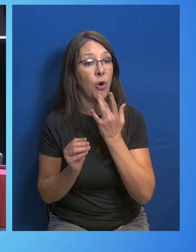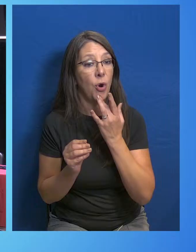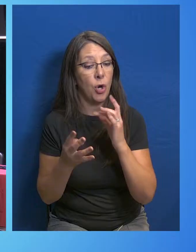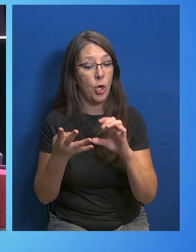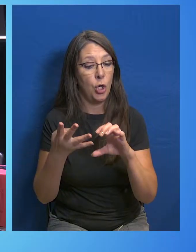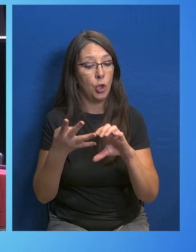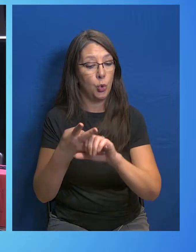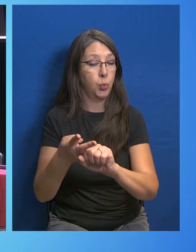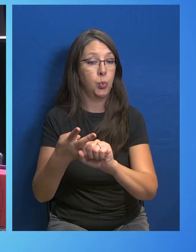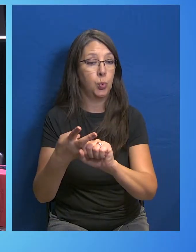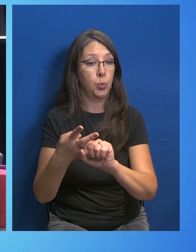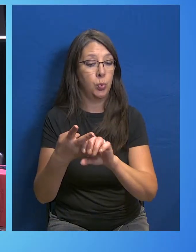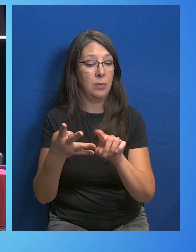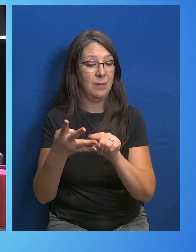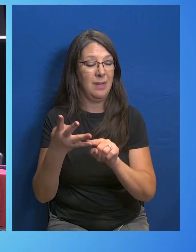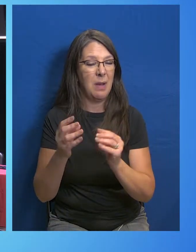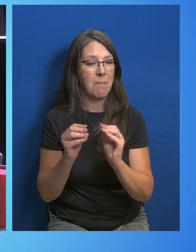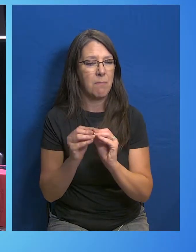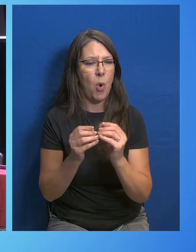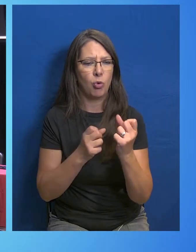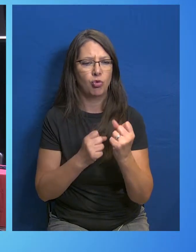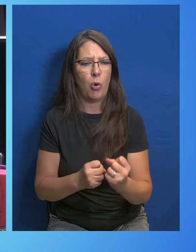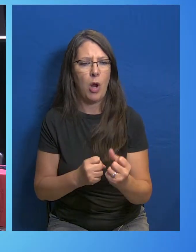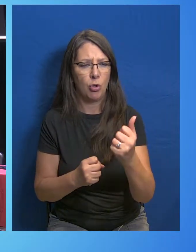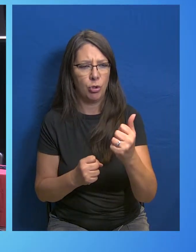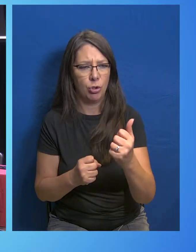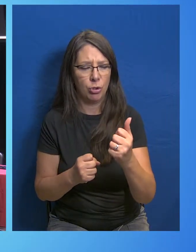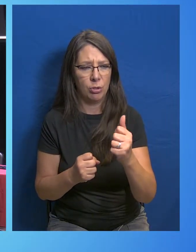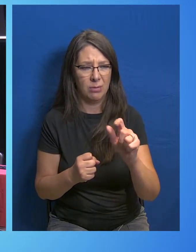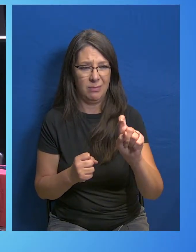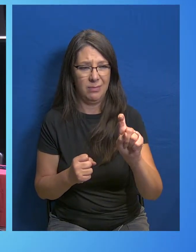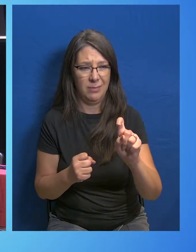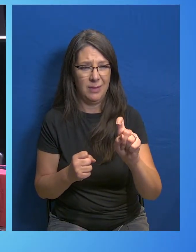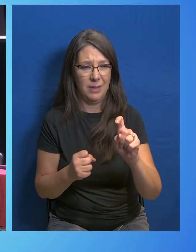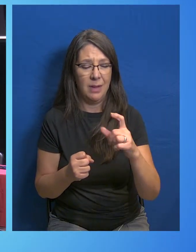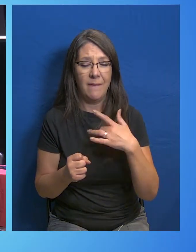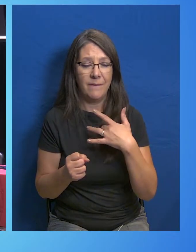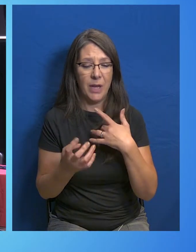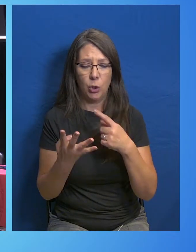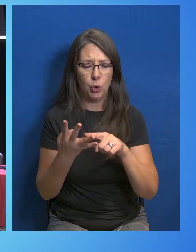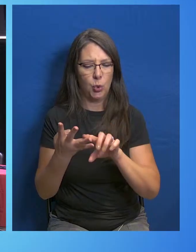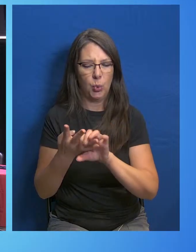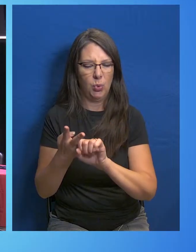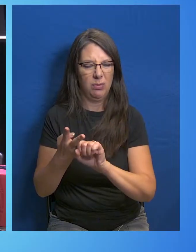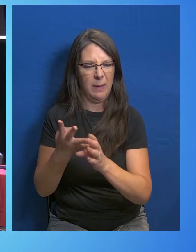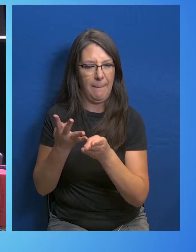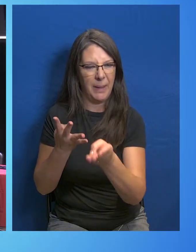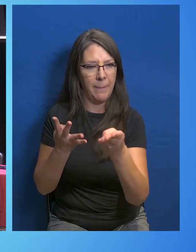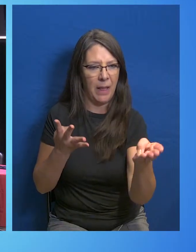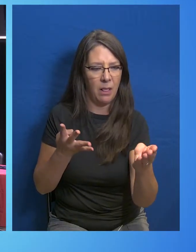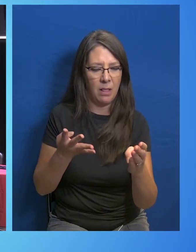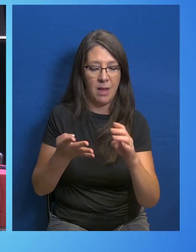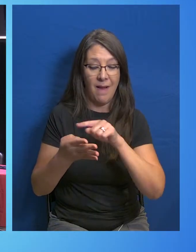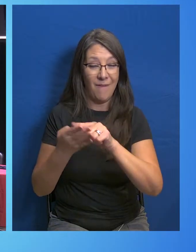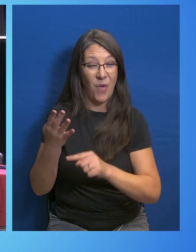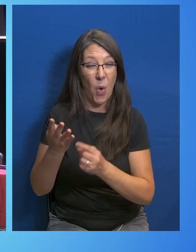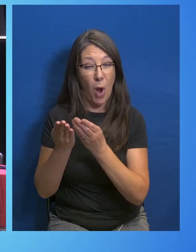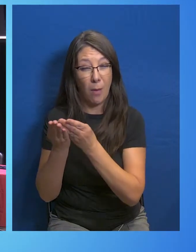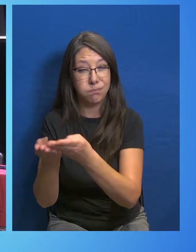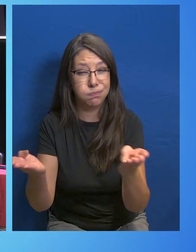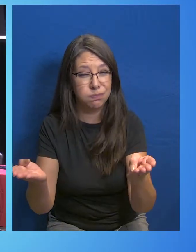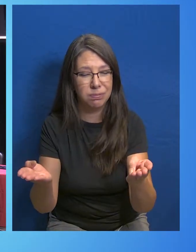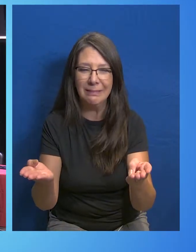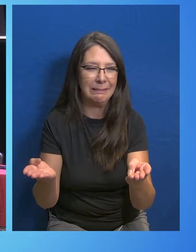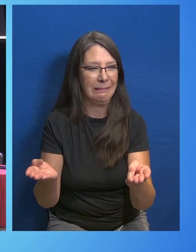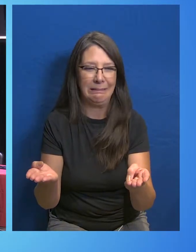are more substantial, and do you think there's strength in 4, or do you think that might be a deterrent? I know